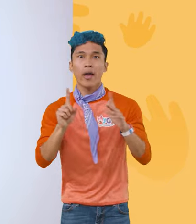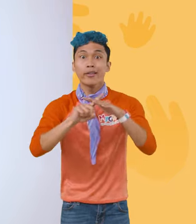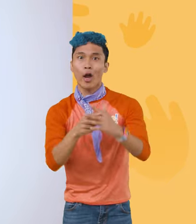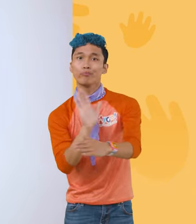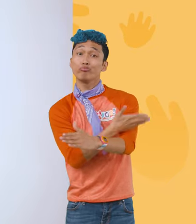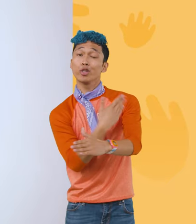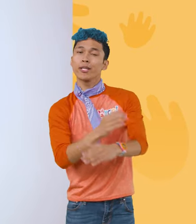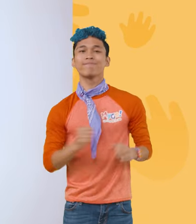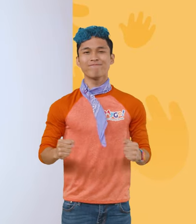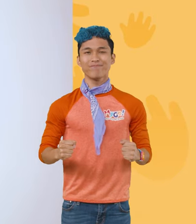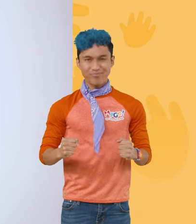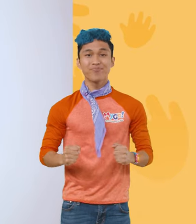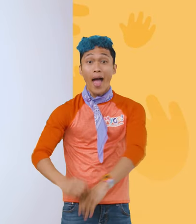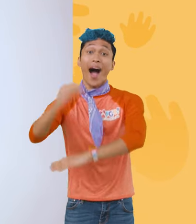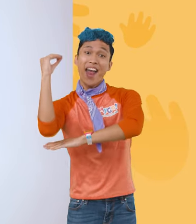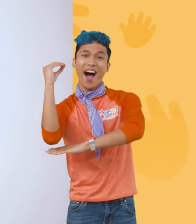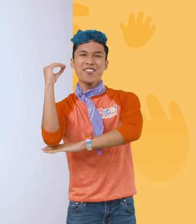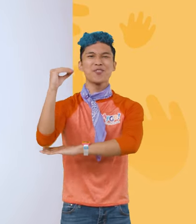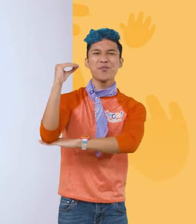Okay, hit that music!